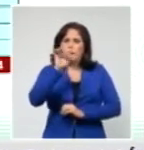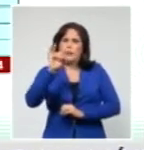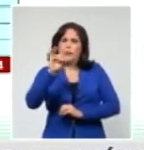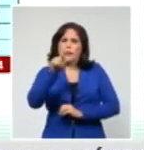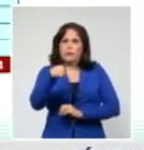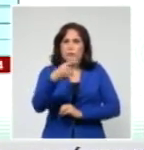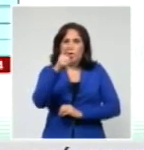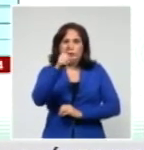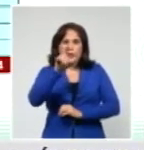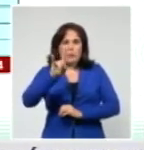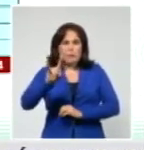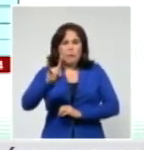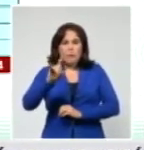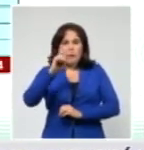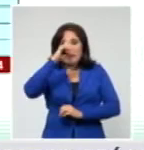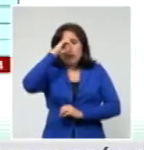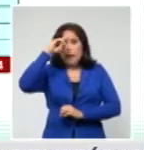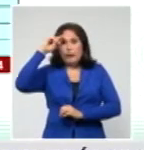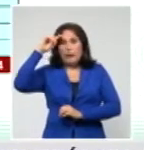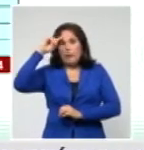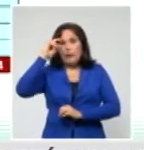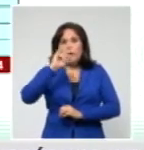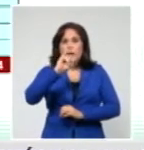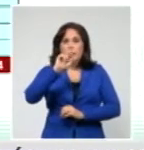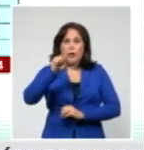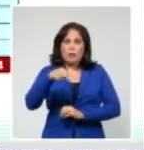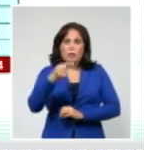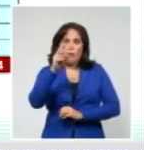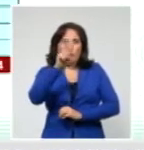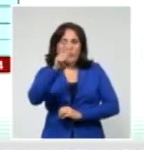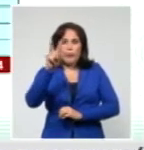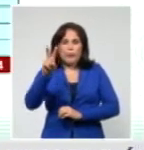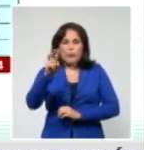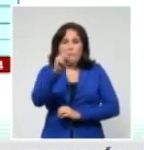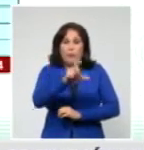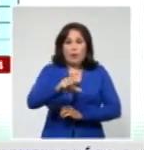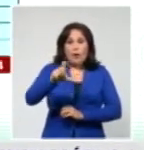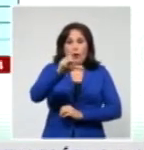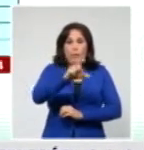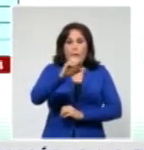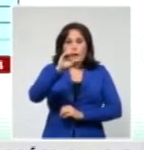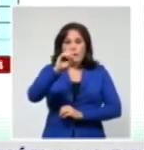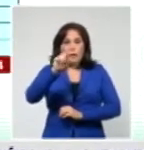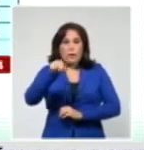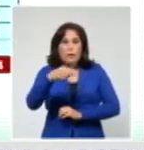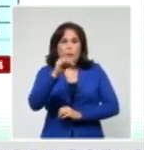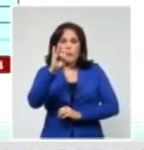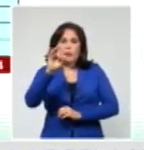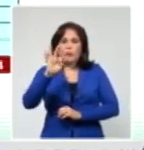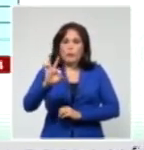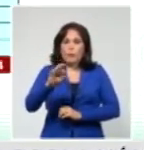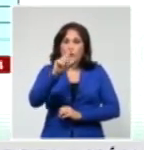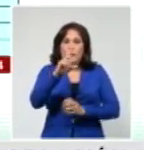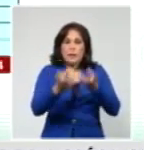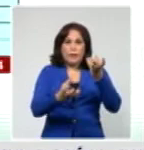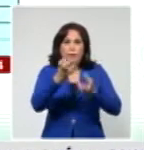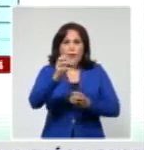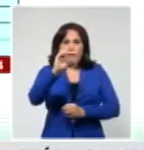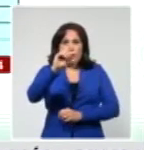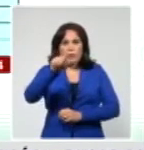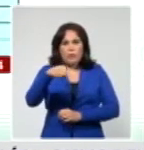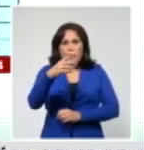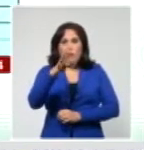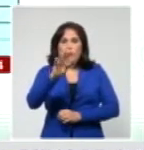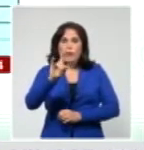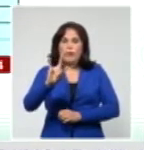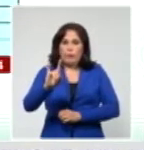with 3.38. Camagüey has a rate of 0.78. Pinar de Rios stands